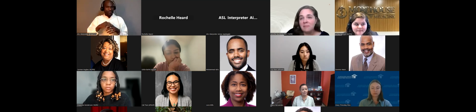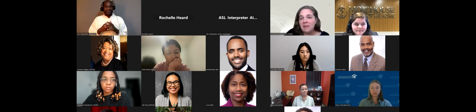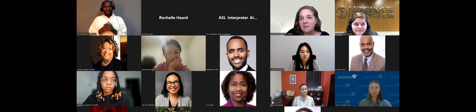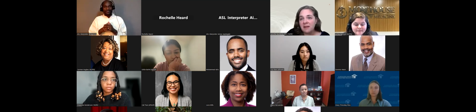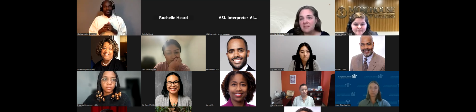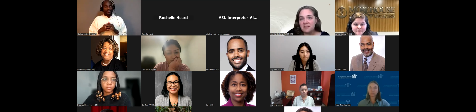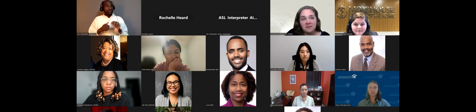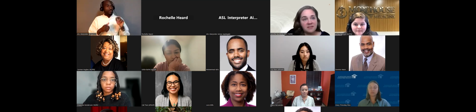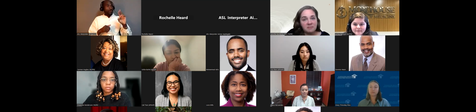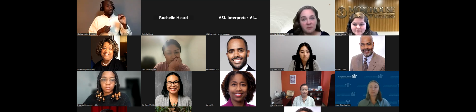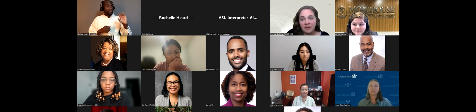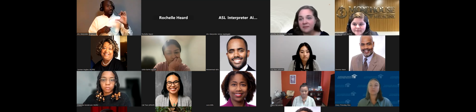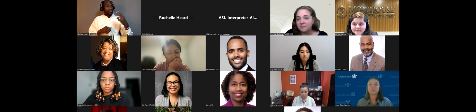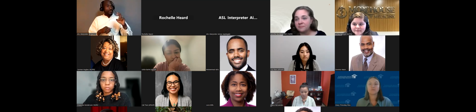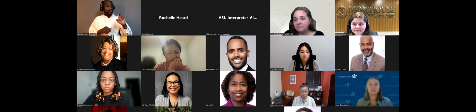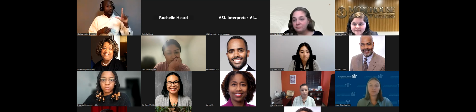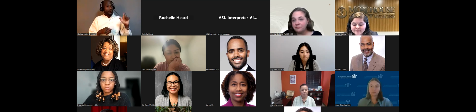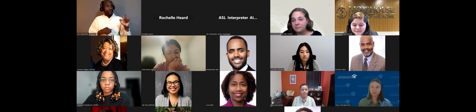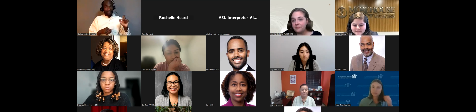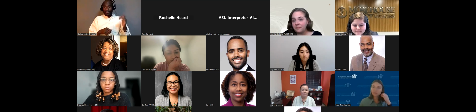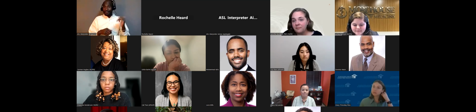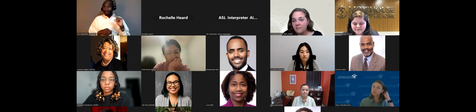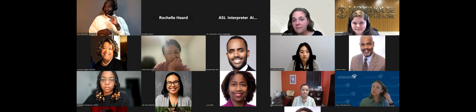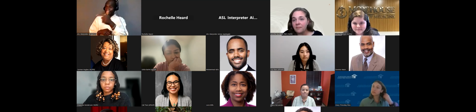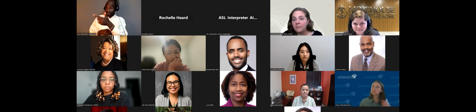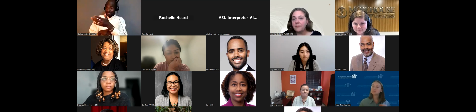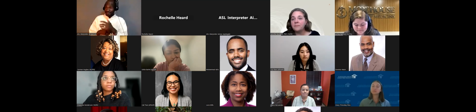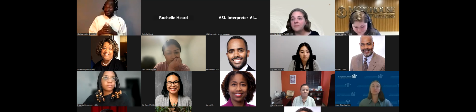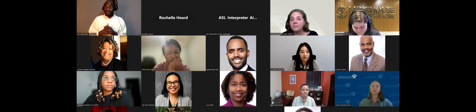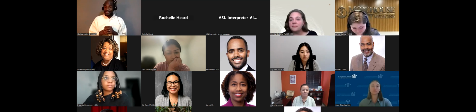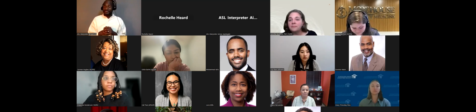Rochelle, let me hand it back to you at this point.